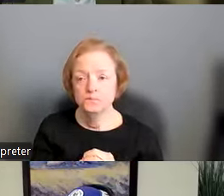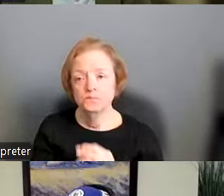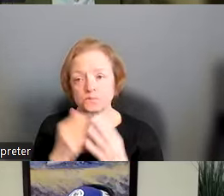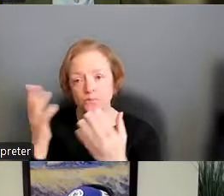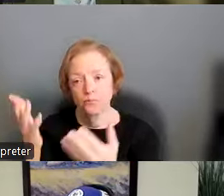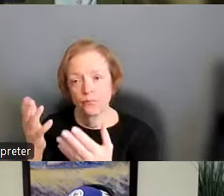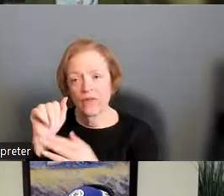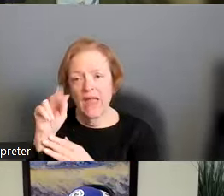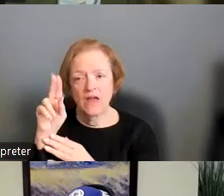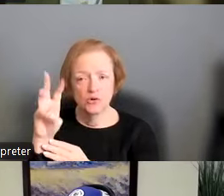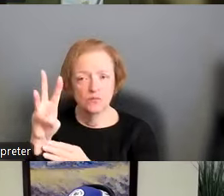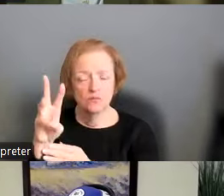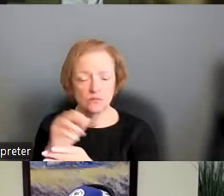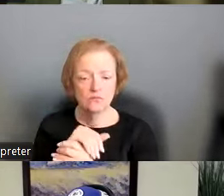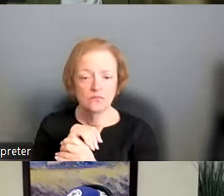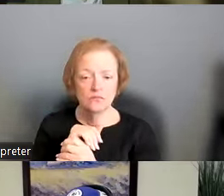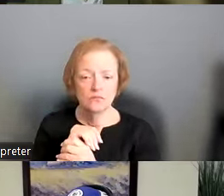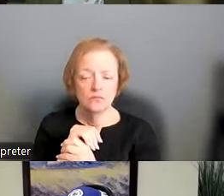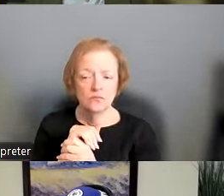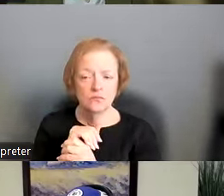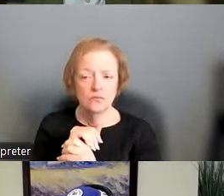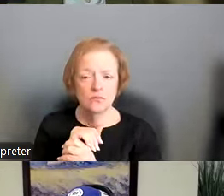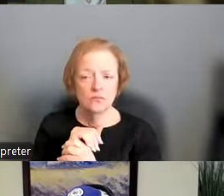That answered live.